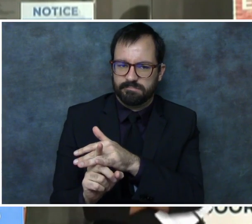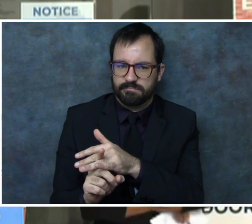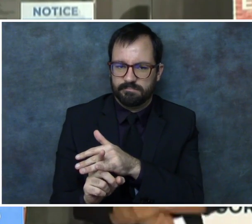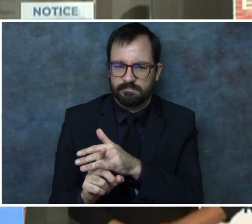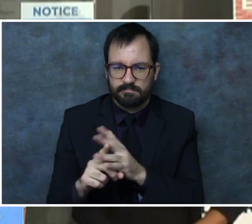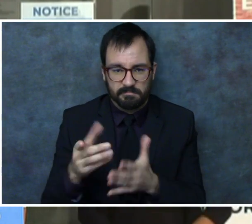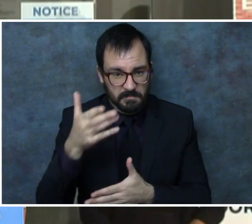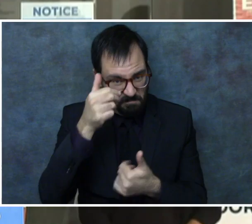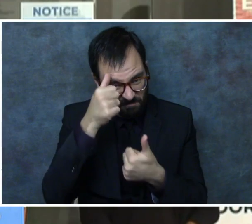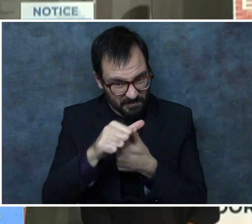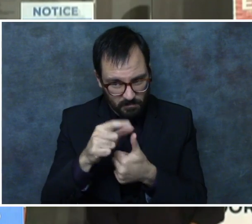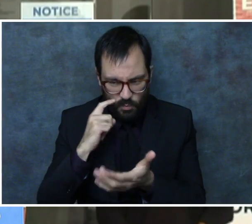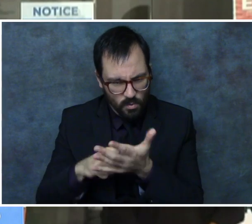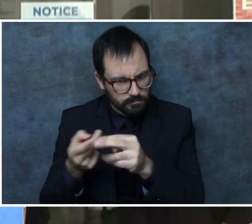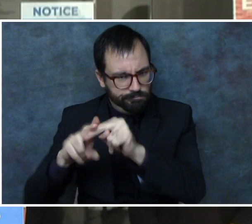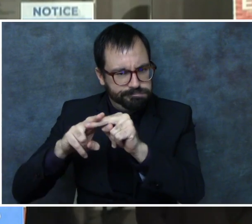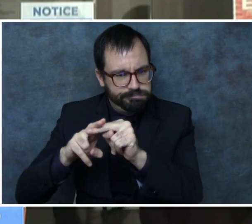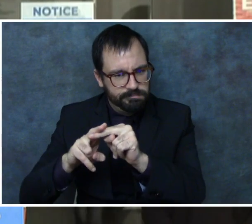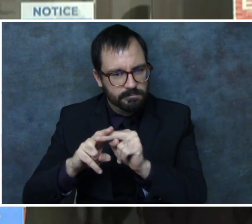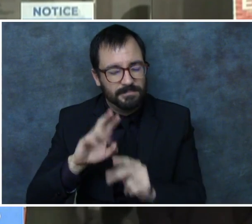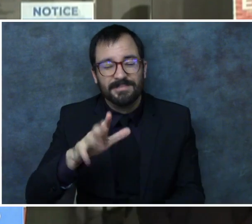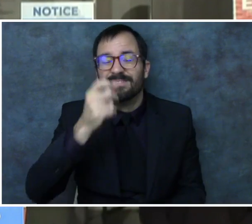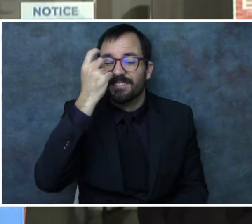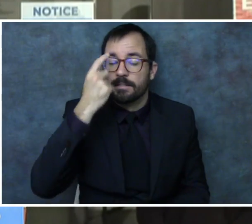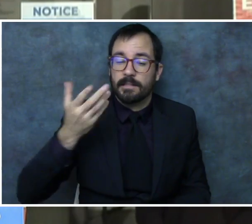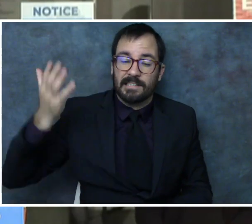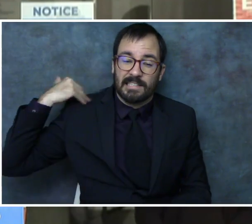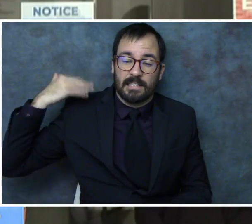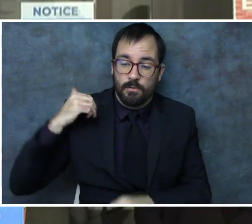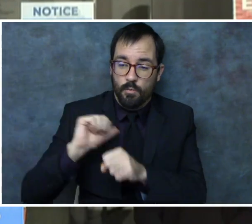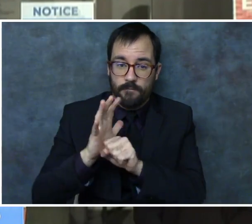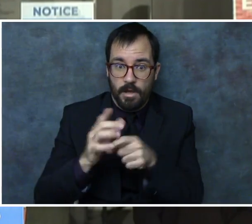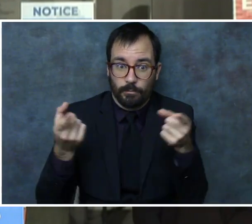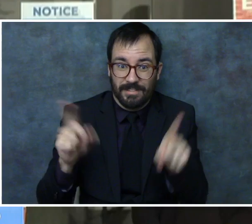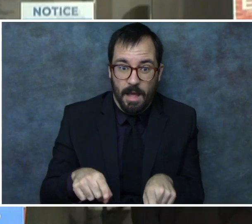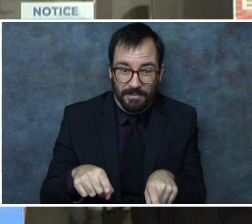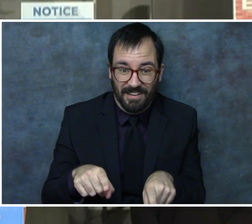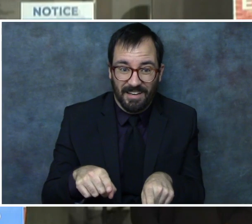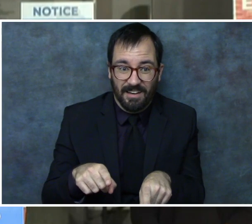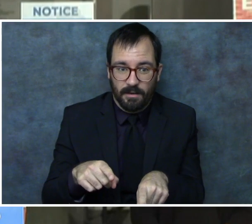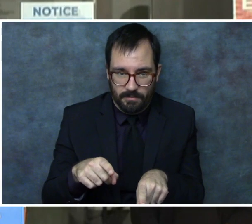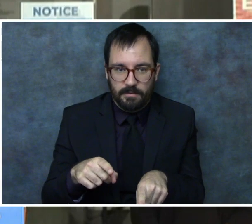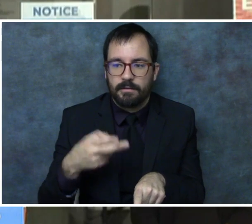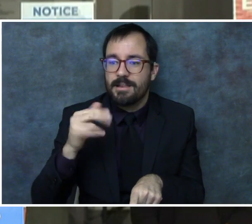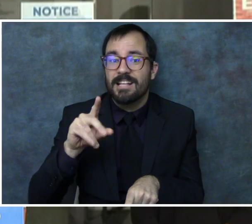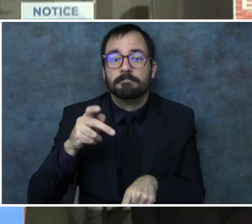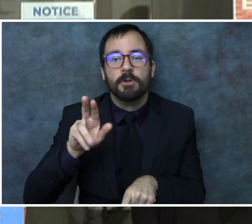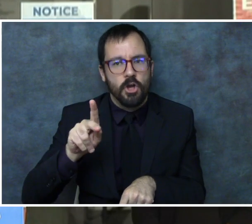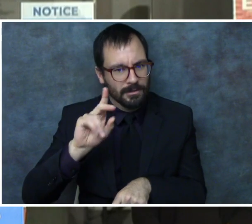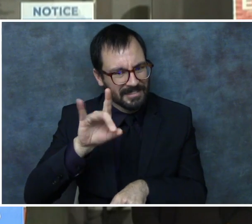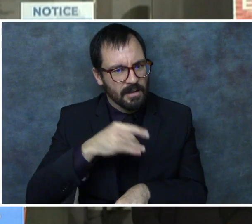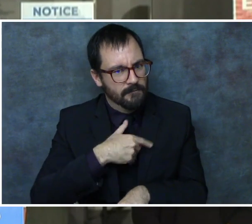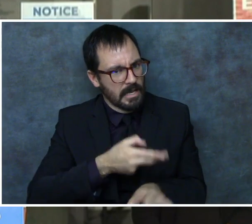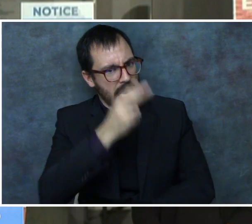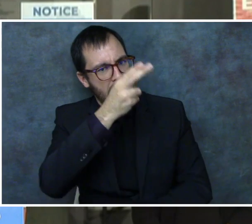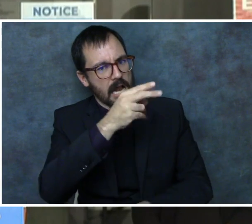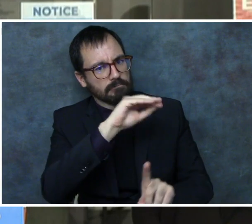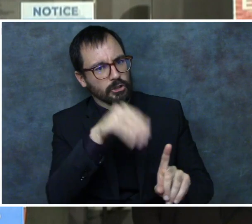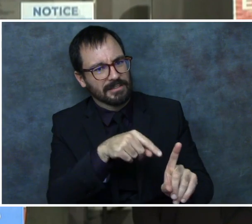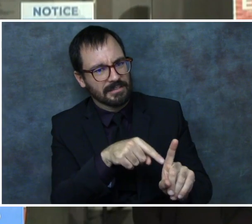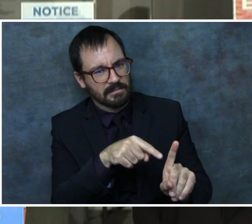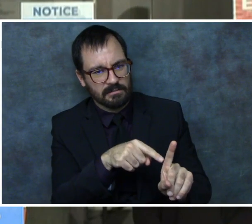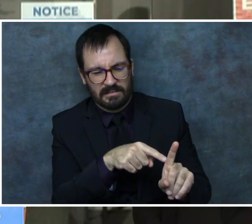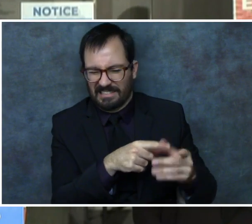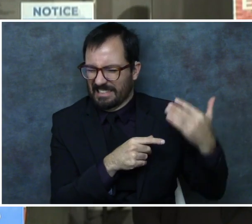of COVID data and COVID reporting, Hyde Park did have a very high rate at the very initial, when testing first started,